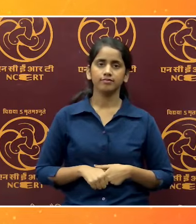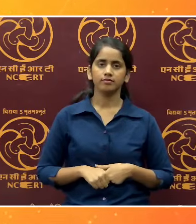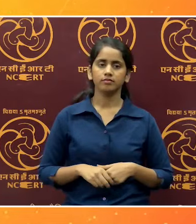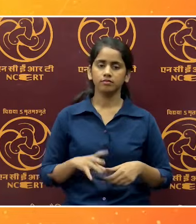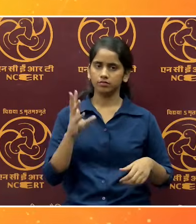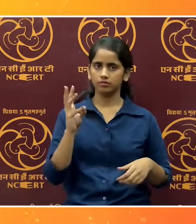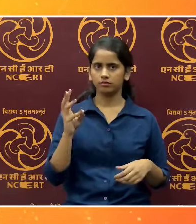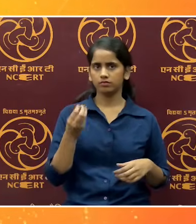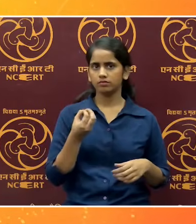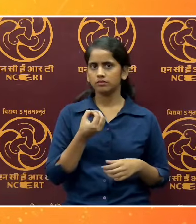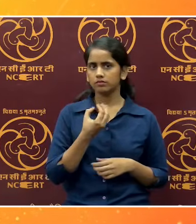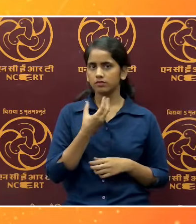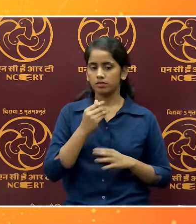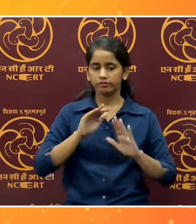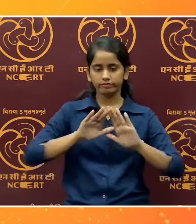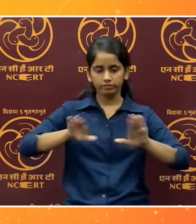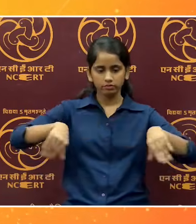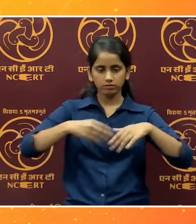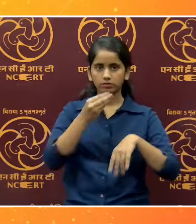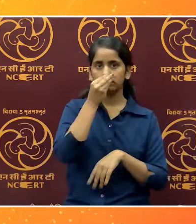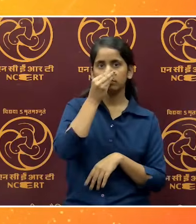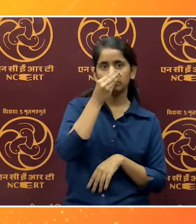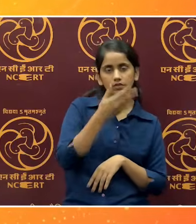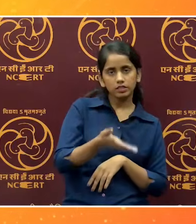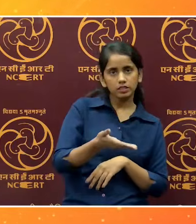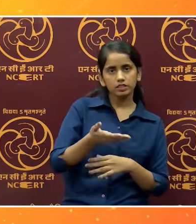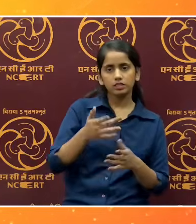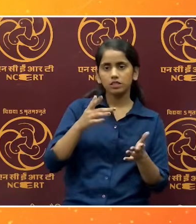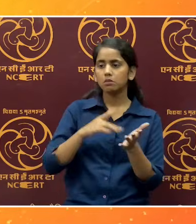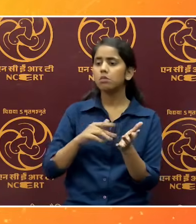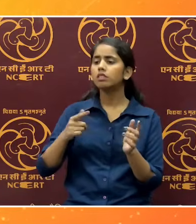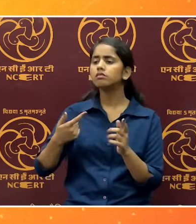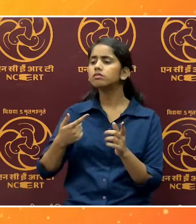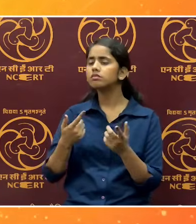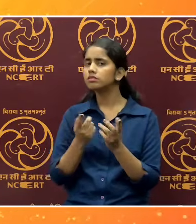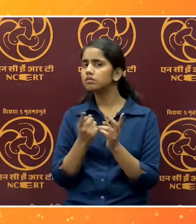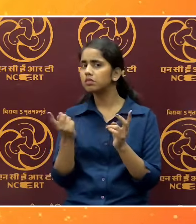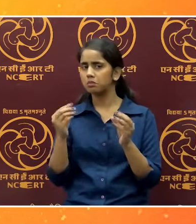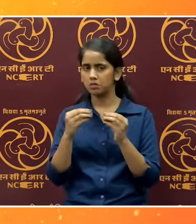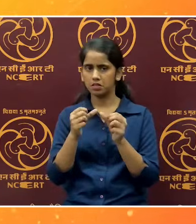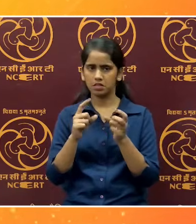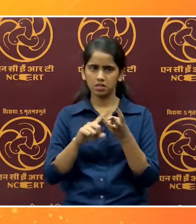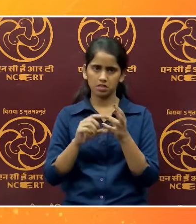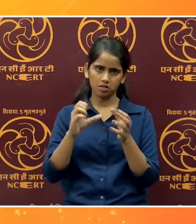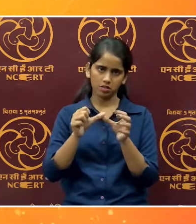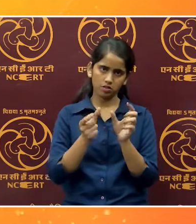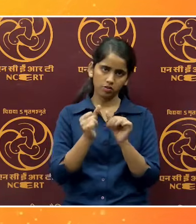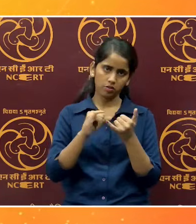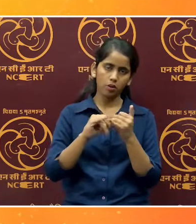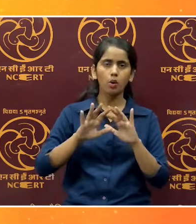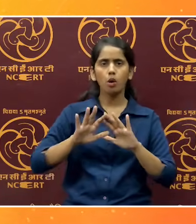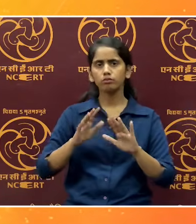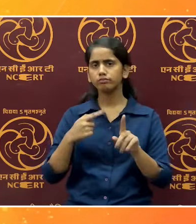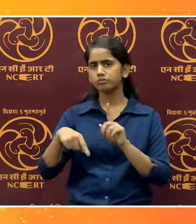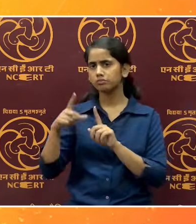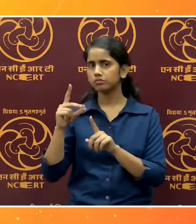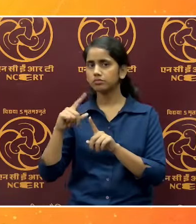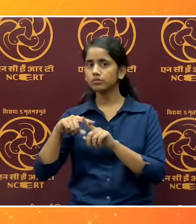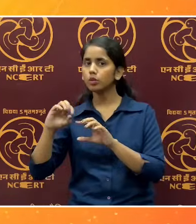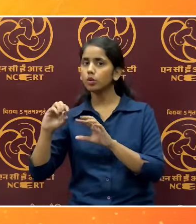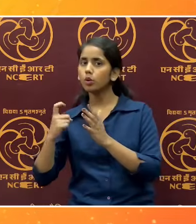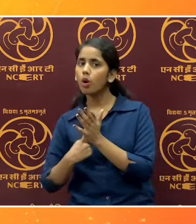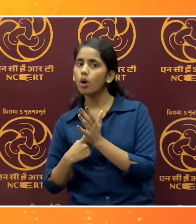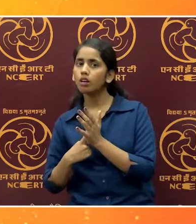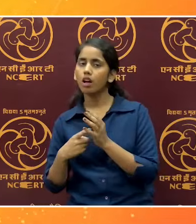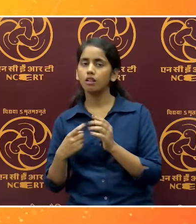is, frogs swim easily dash they have webbed feet. Option A because and option B or. It's